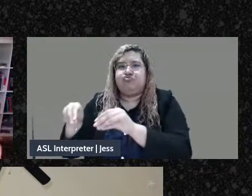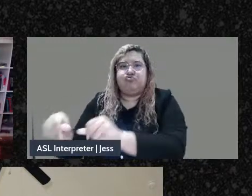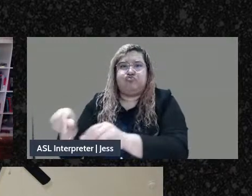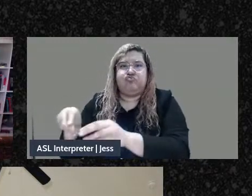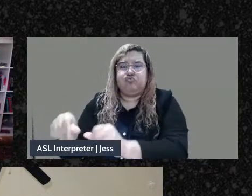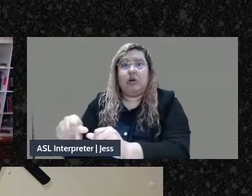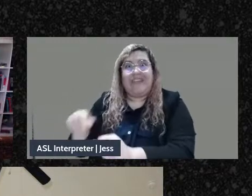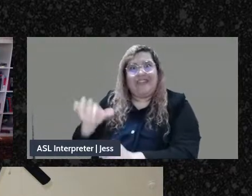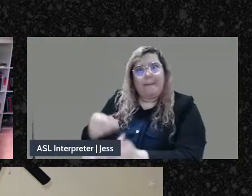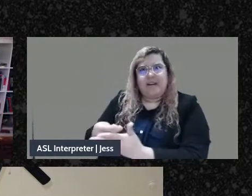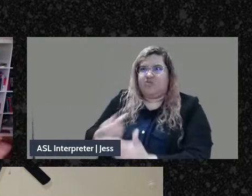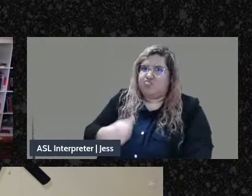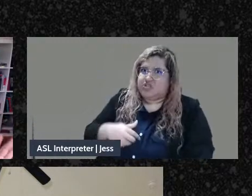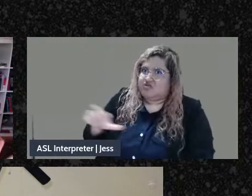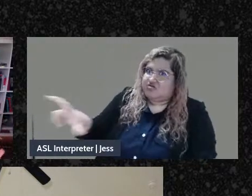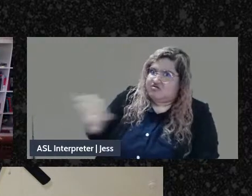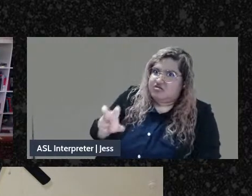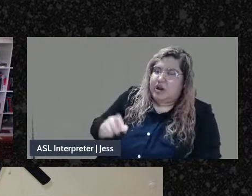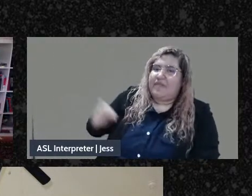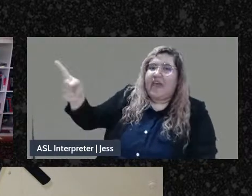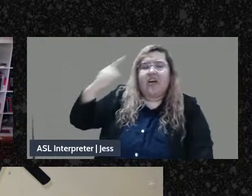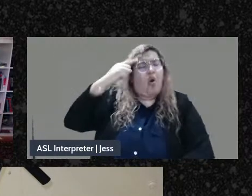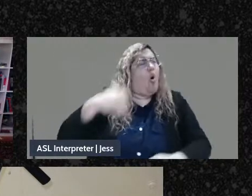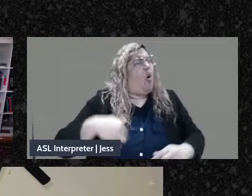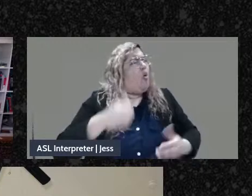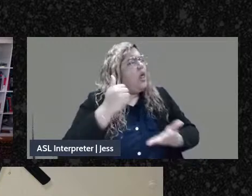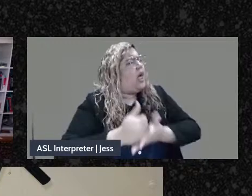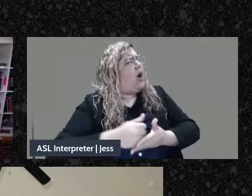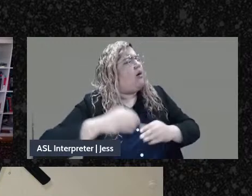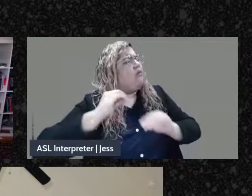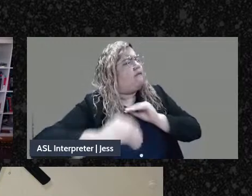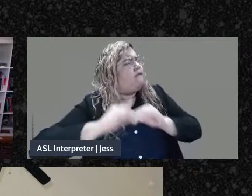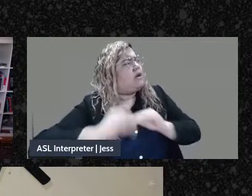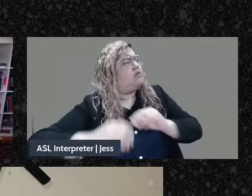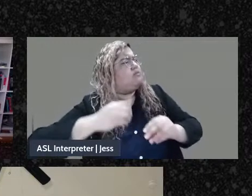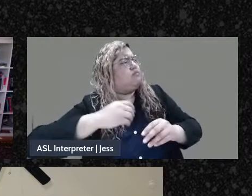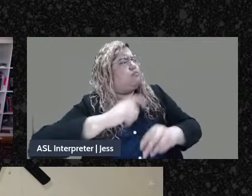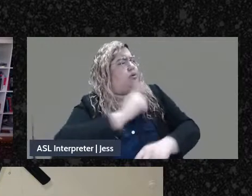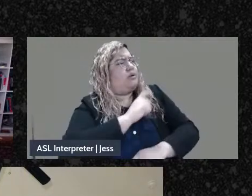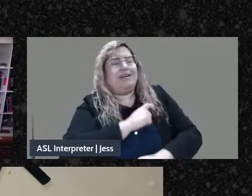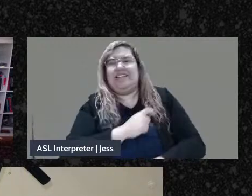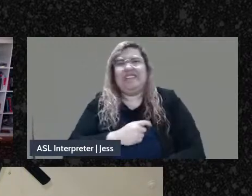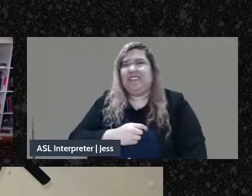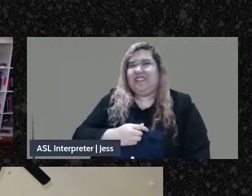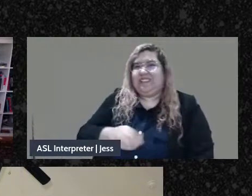the thing that will fix police. So rejecting those premises, I think, was helpful.